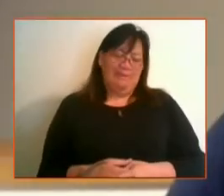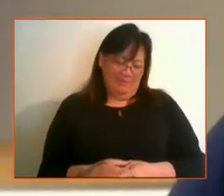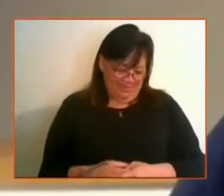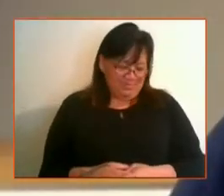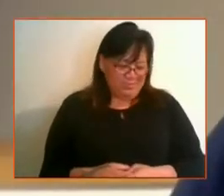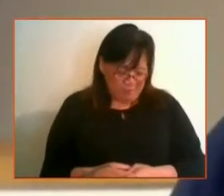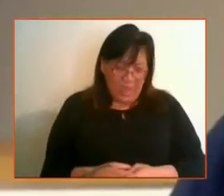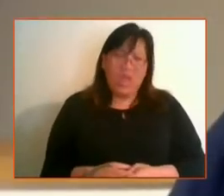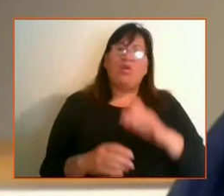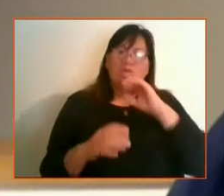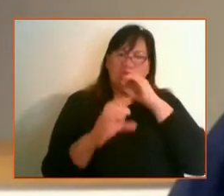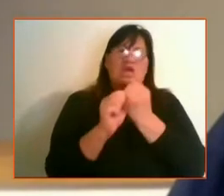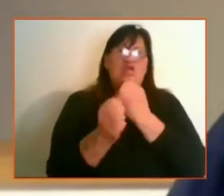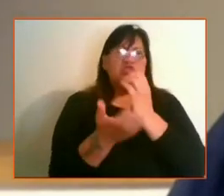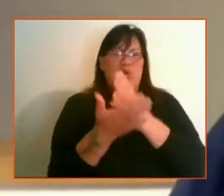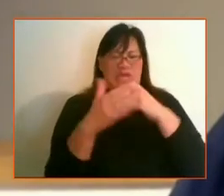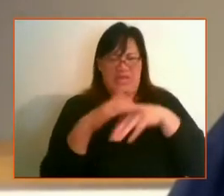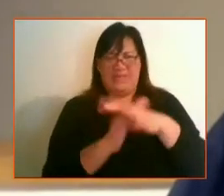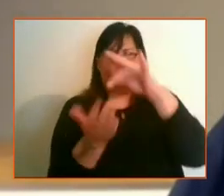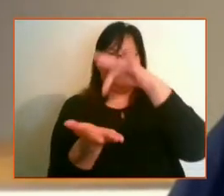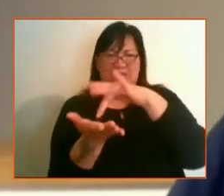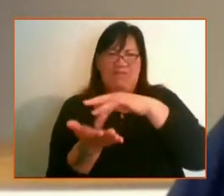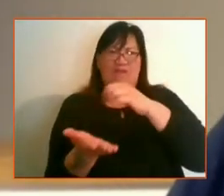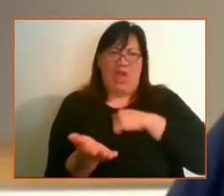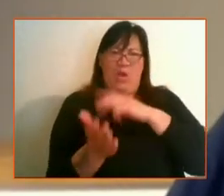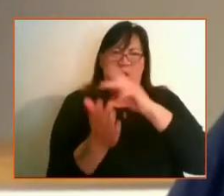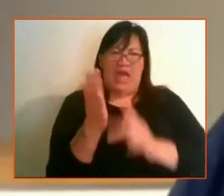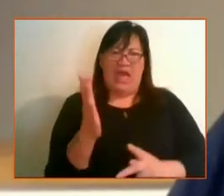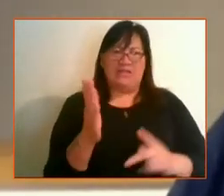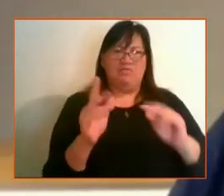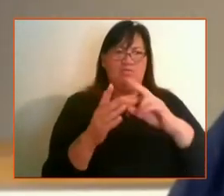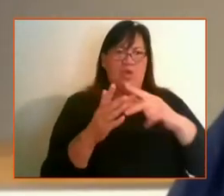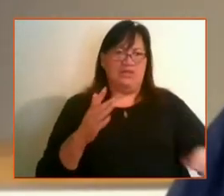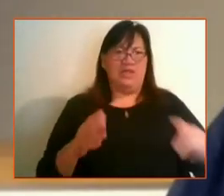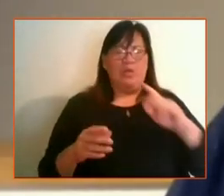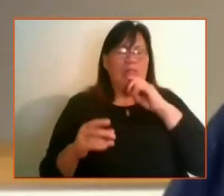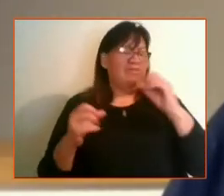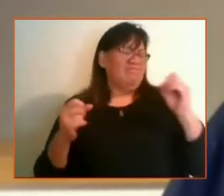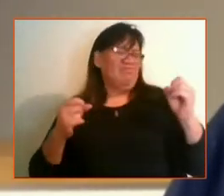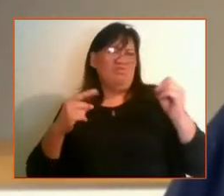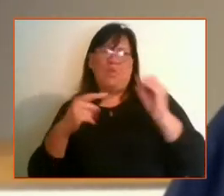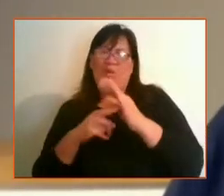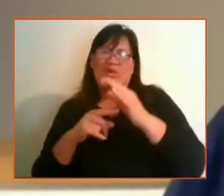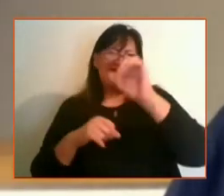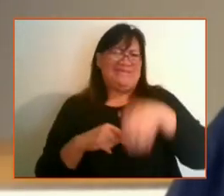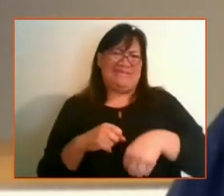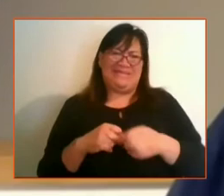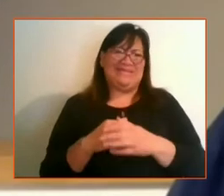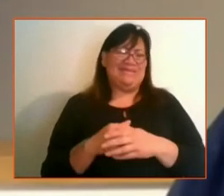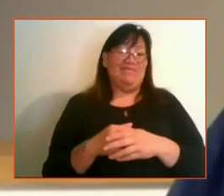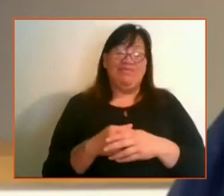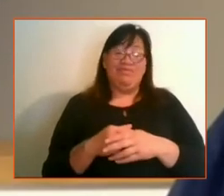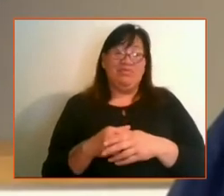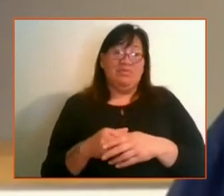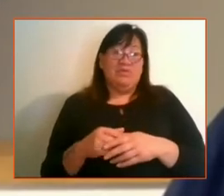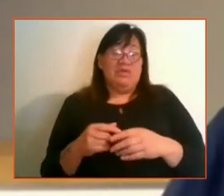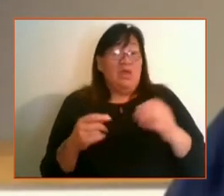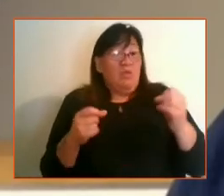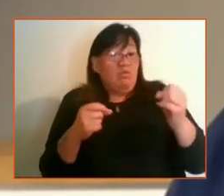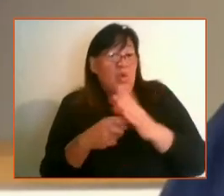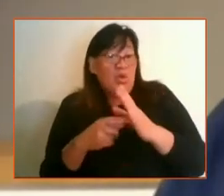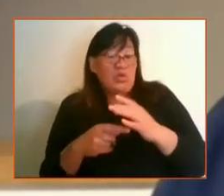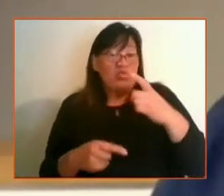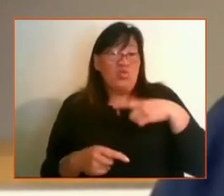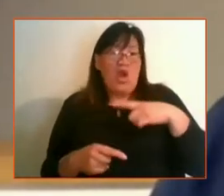very centre of our arts policy. It's incredibly important, not just because of the